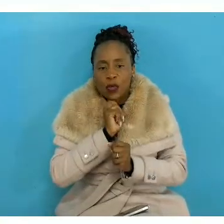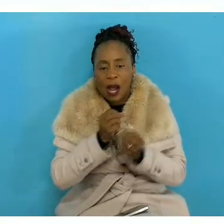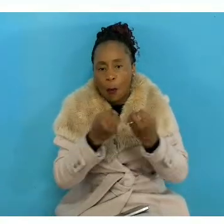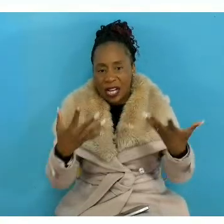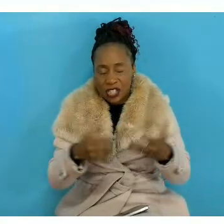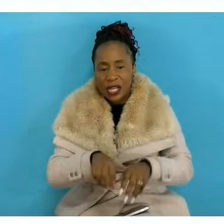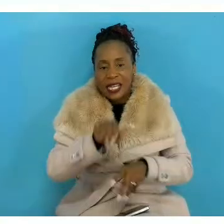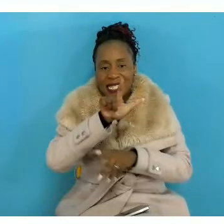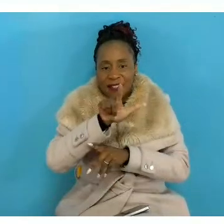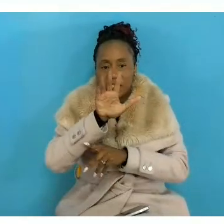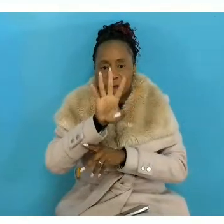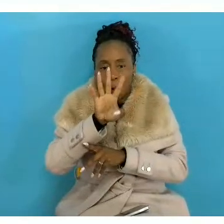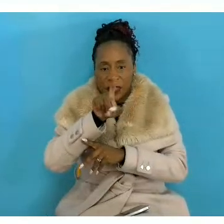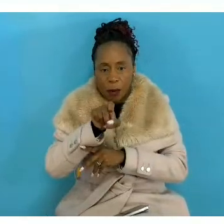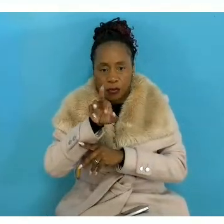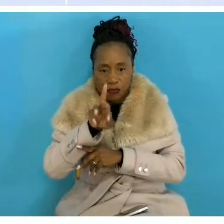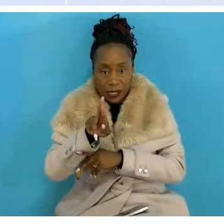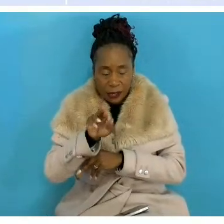on that.